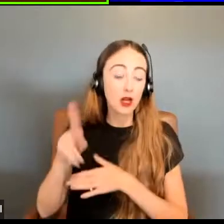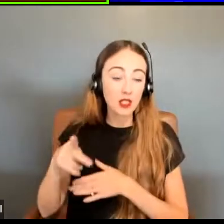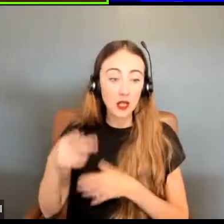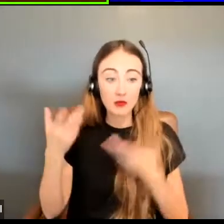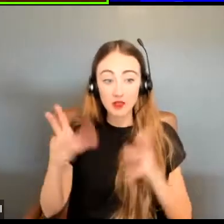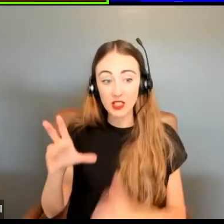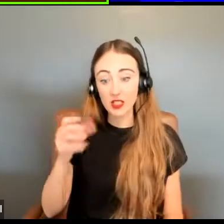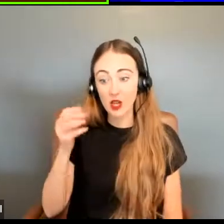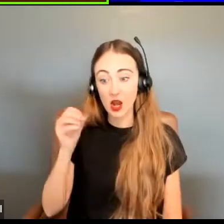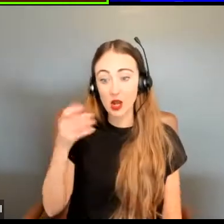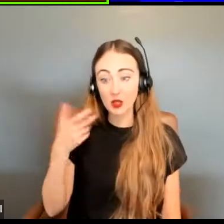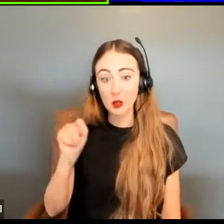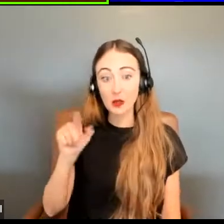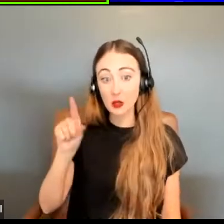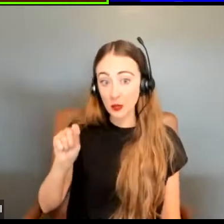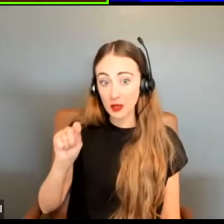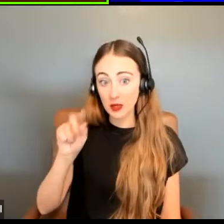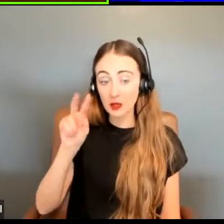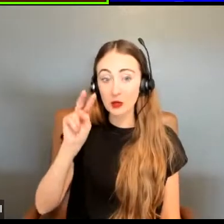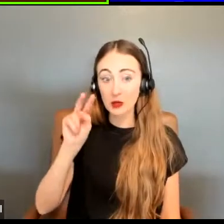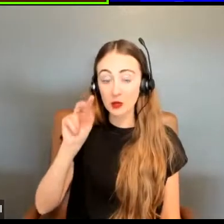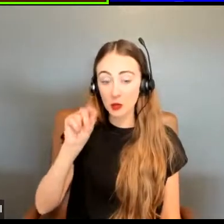20th, 2022.